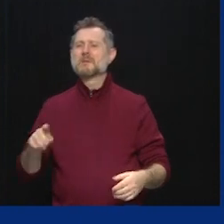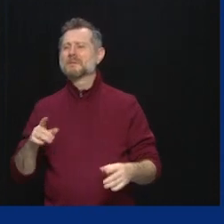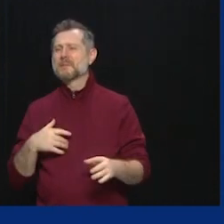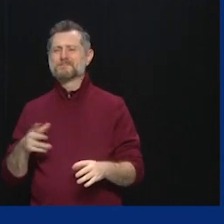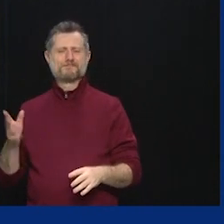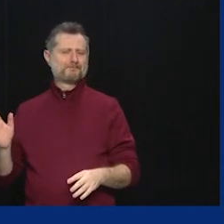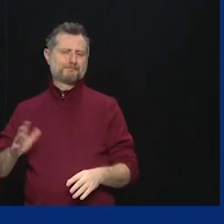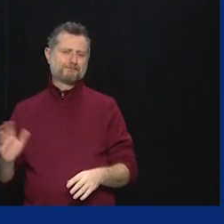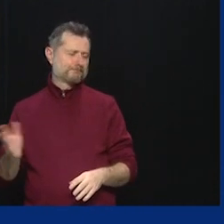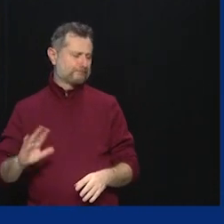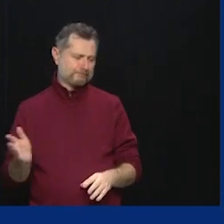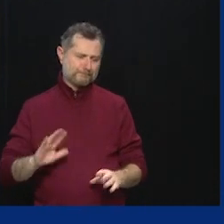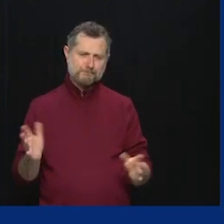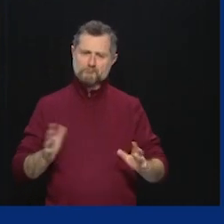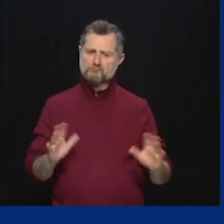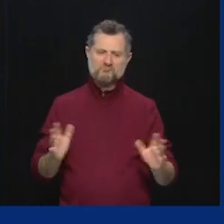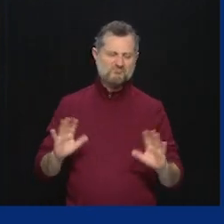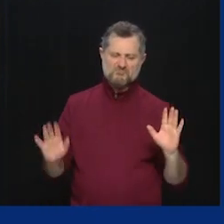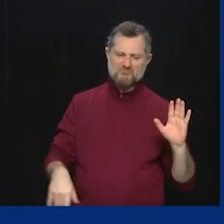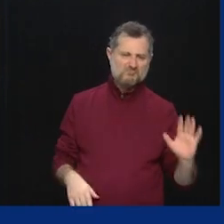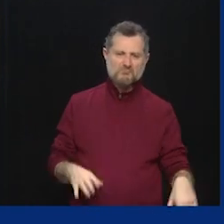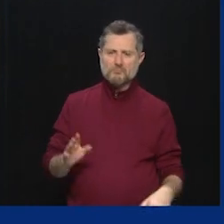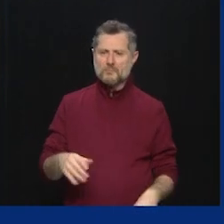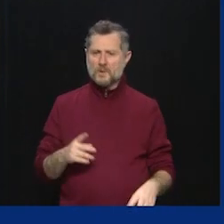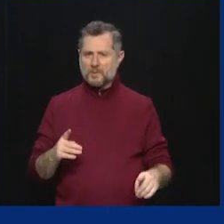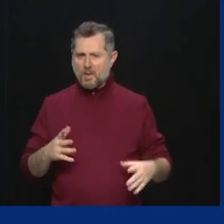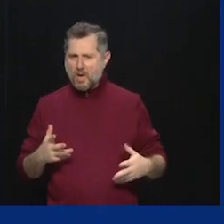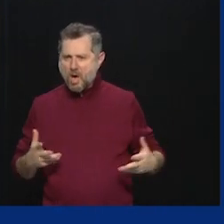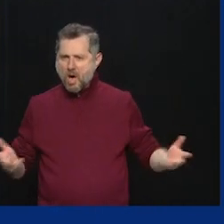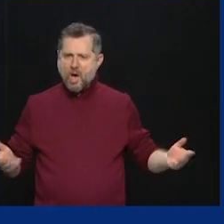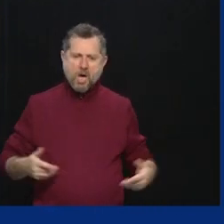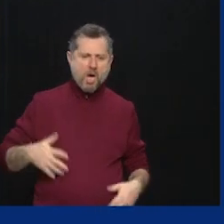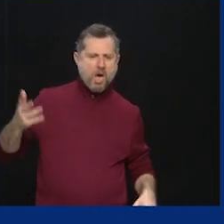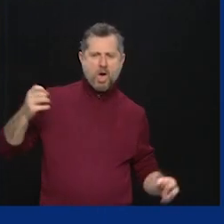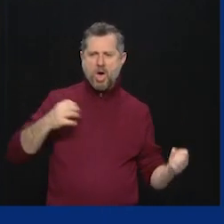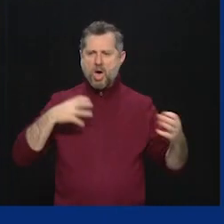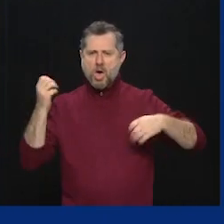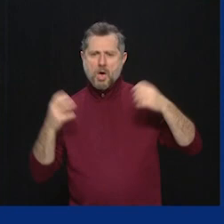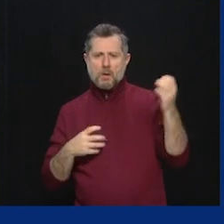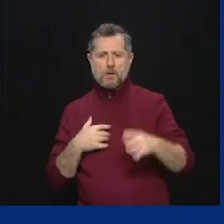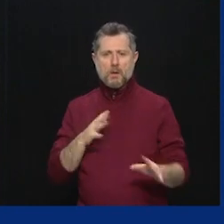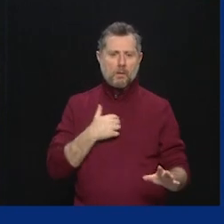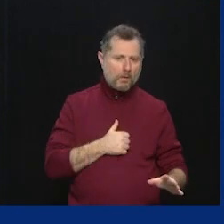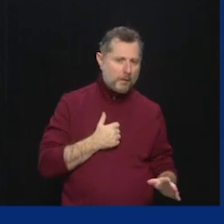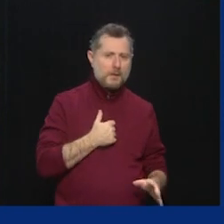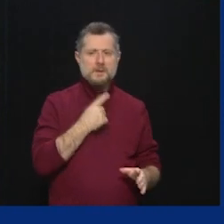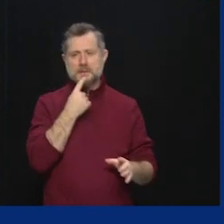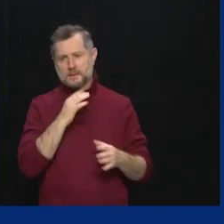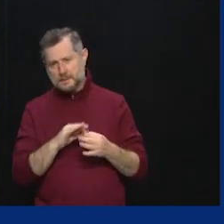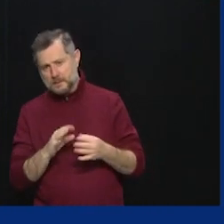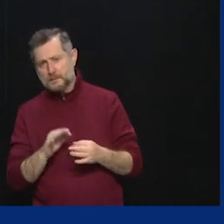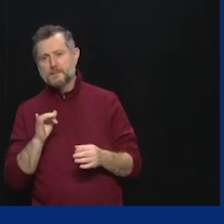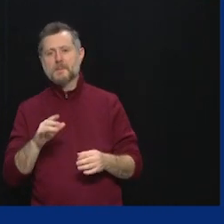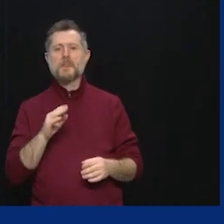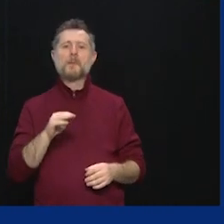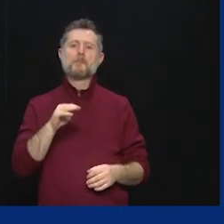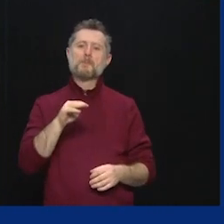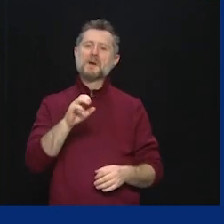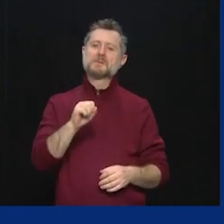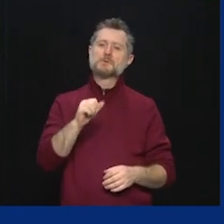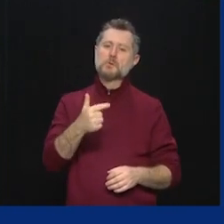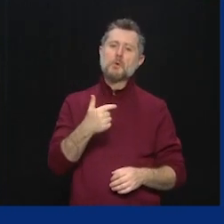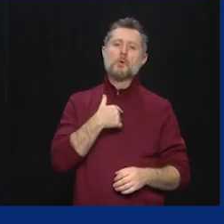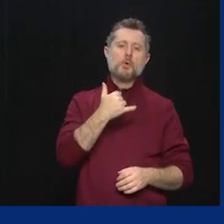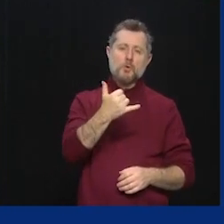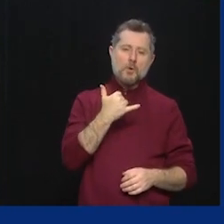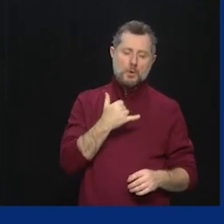Sorry, I said it. You know, but, and I know MSG is gonna call me later, but it's all good. But you